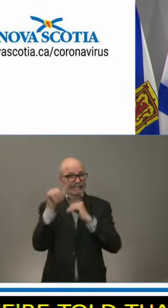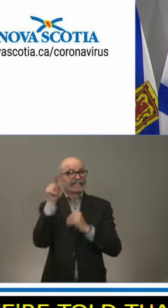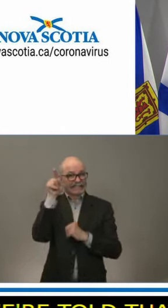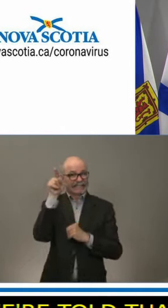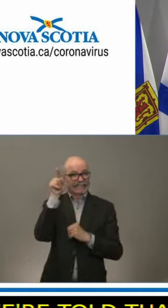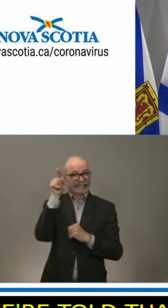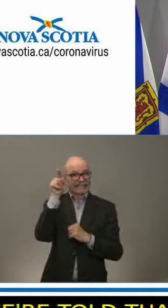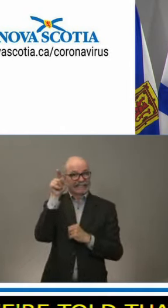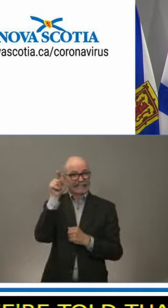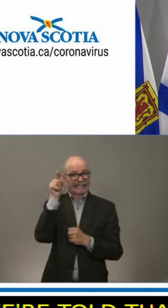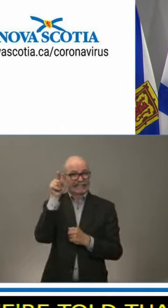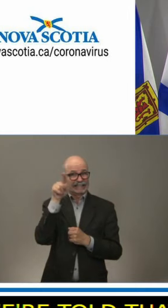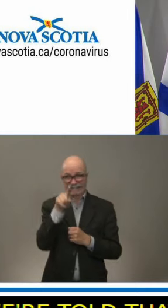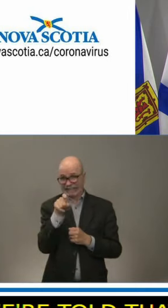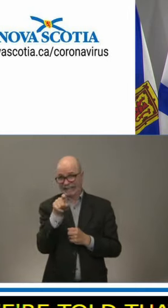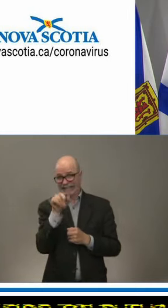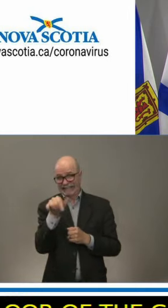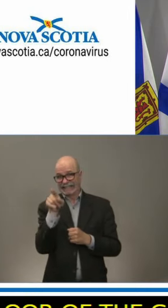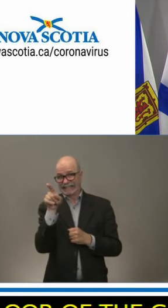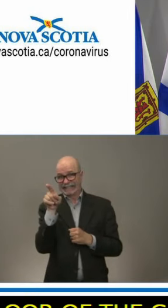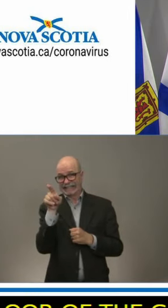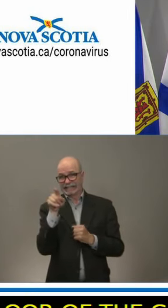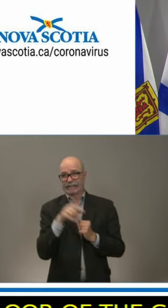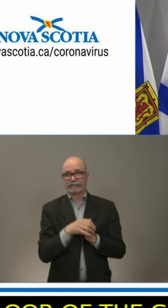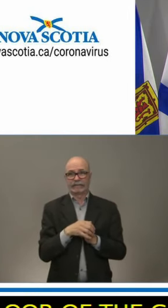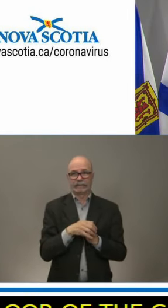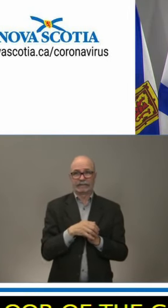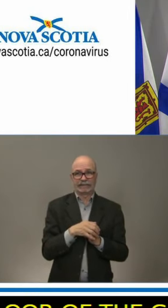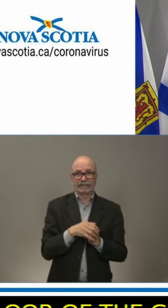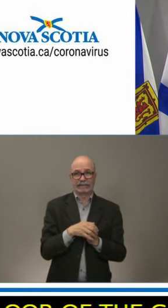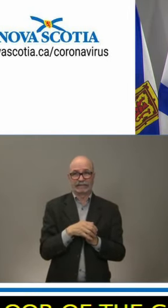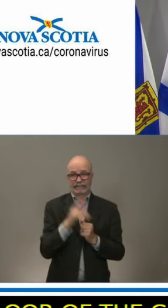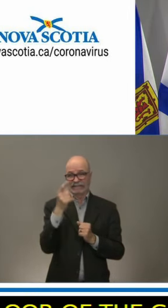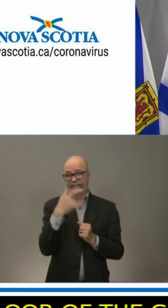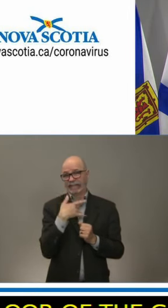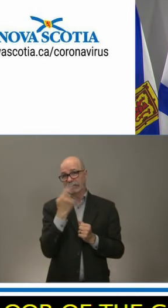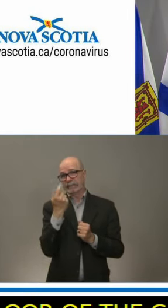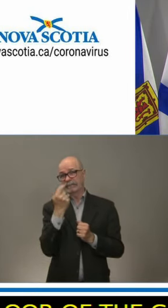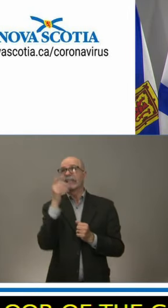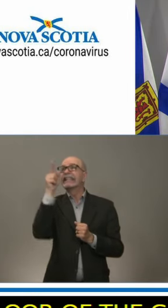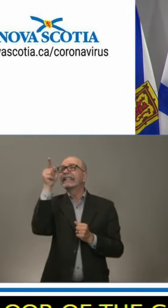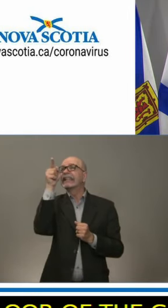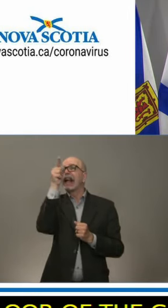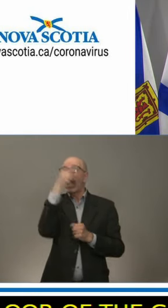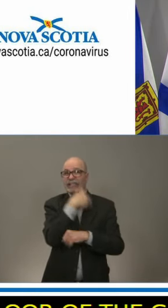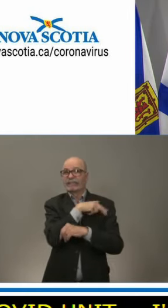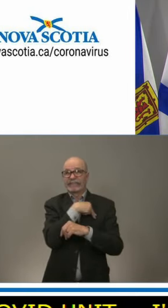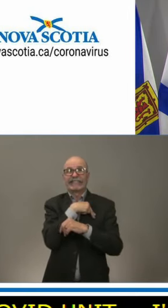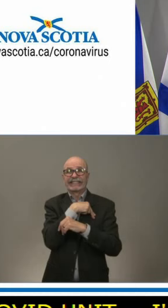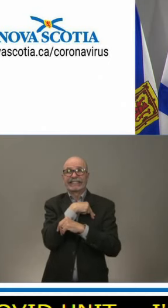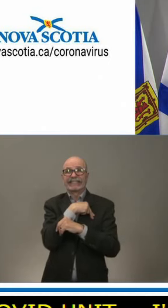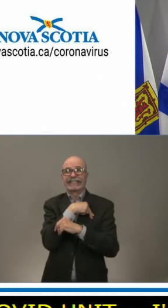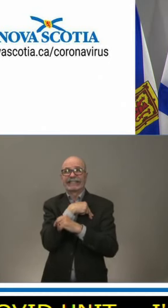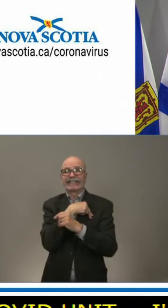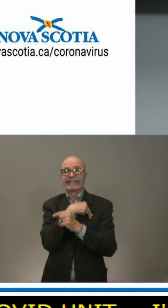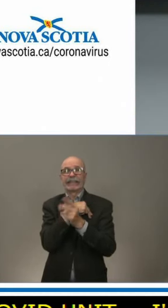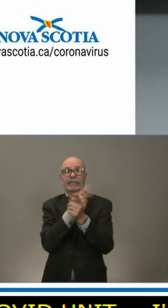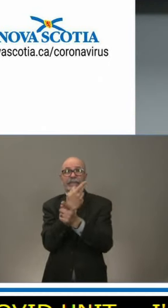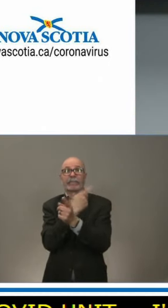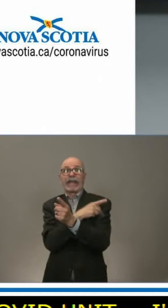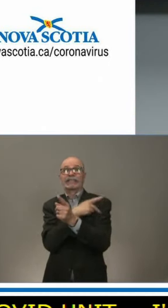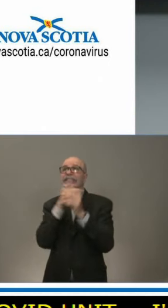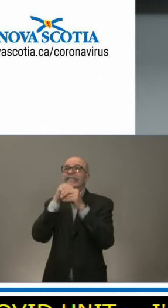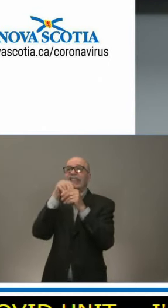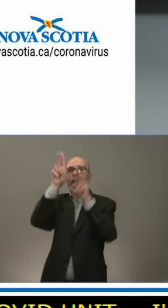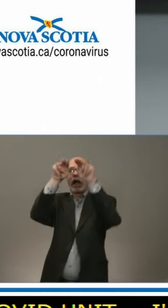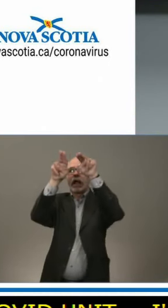unit. If that's the case, are there concerns about other vulnerable patients being exposed to the virus? So, John, I don't know where